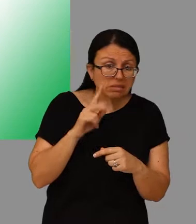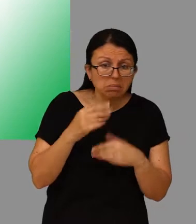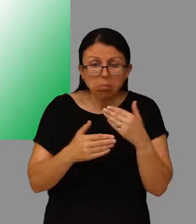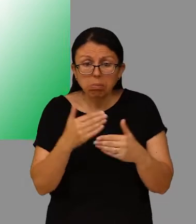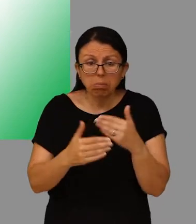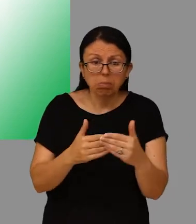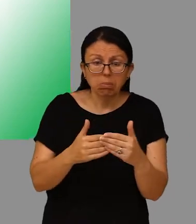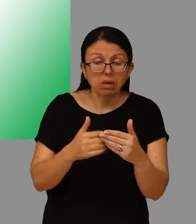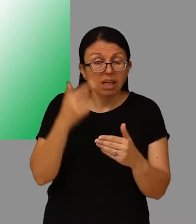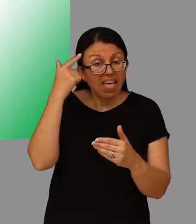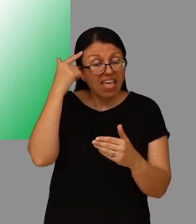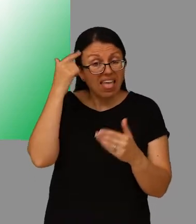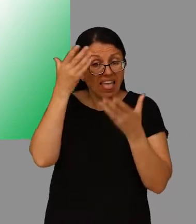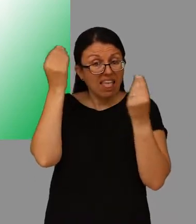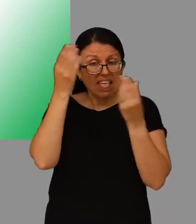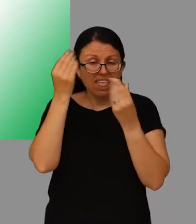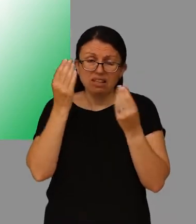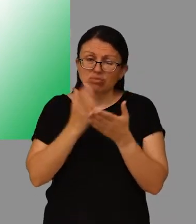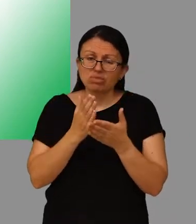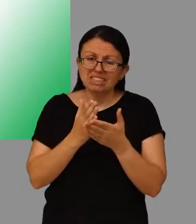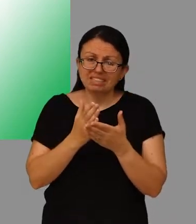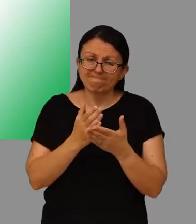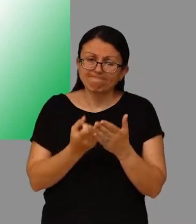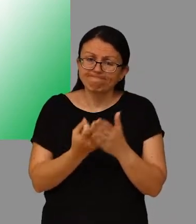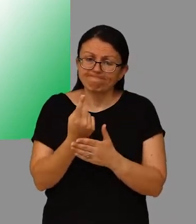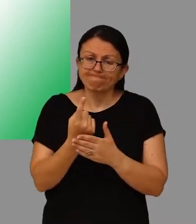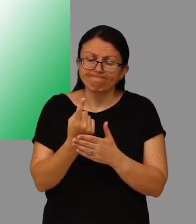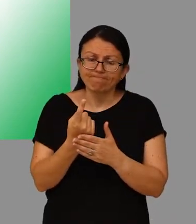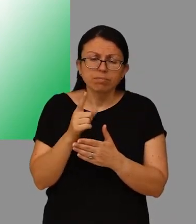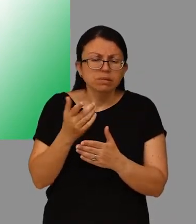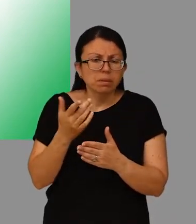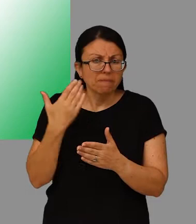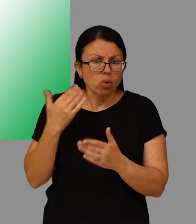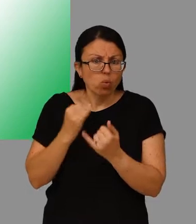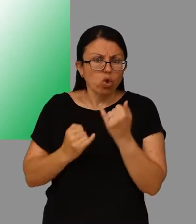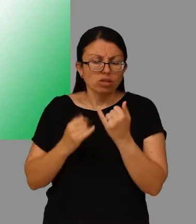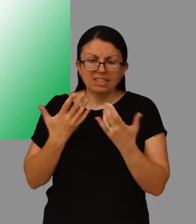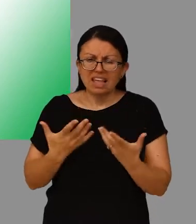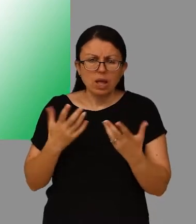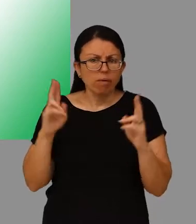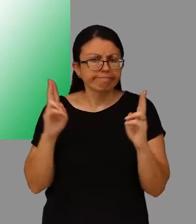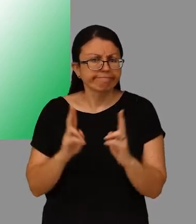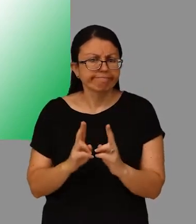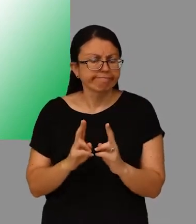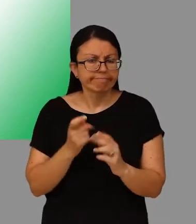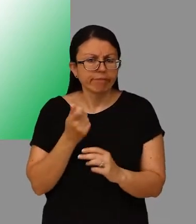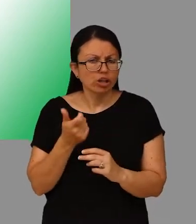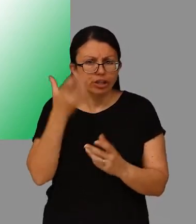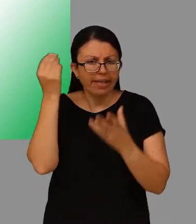is another possible side effect. It's not as common as it used to be, but it can still affect some